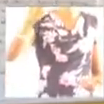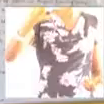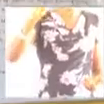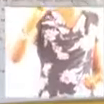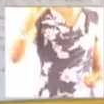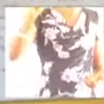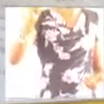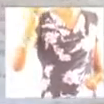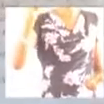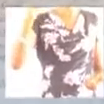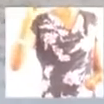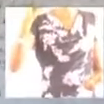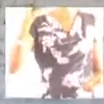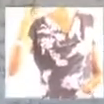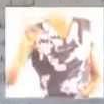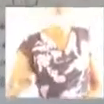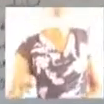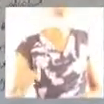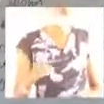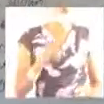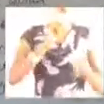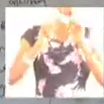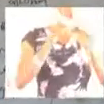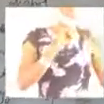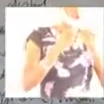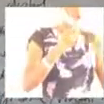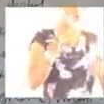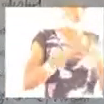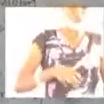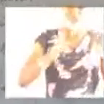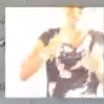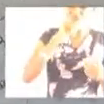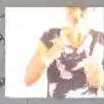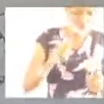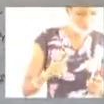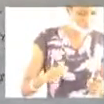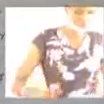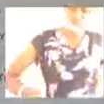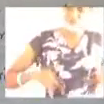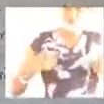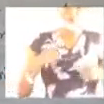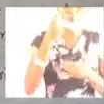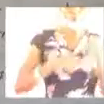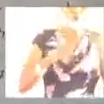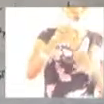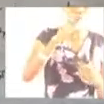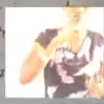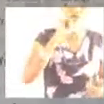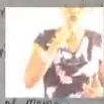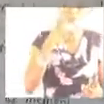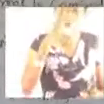is hallucination. They hallucinate. Hallucination simply